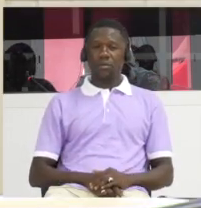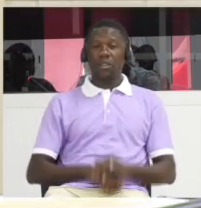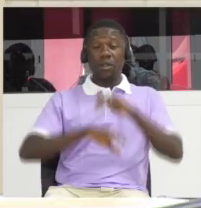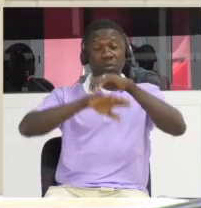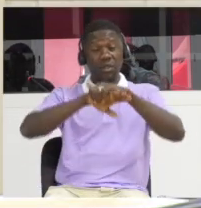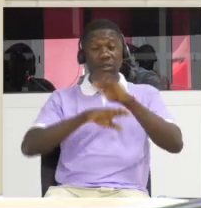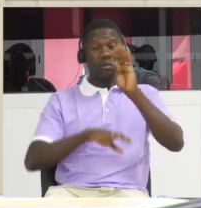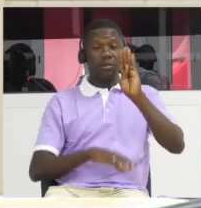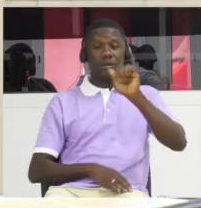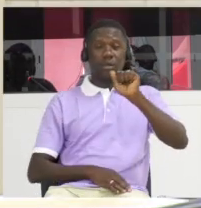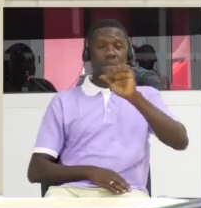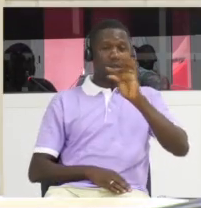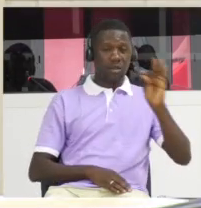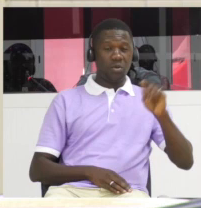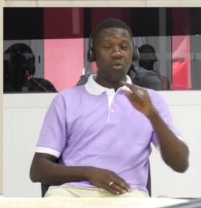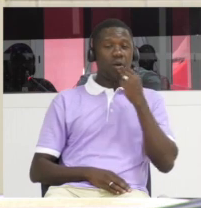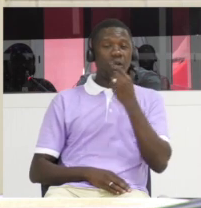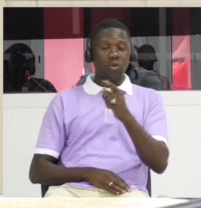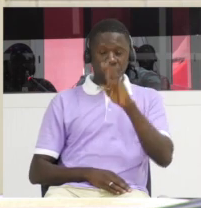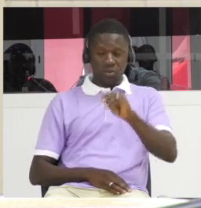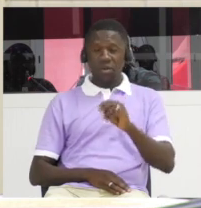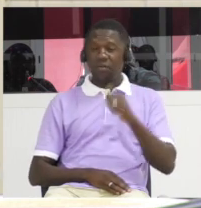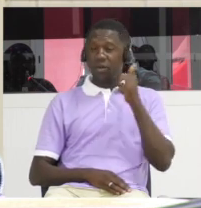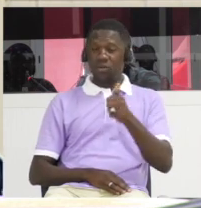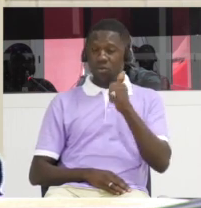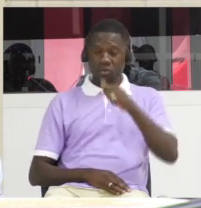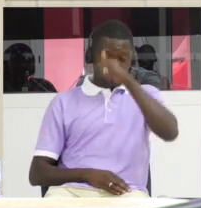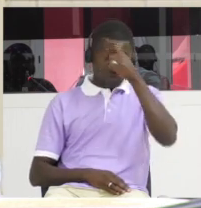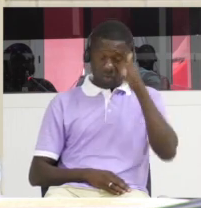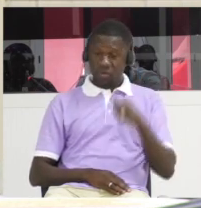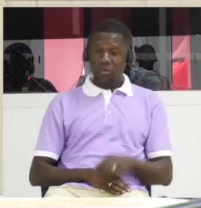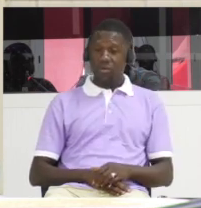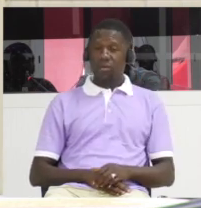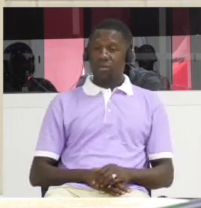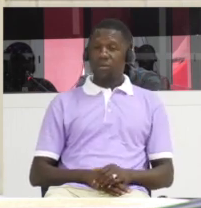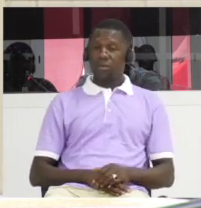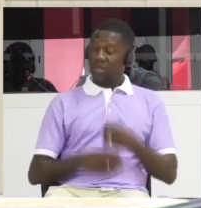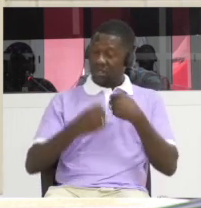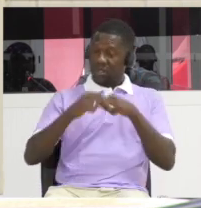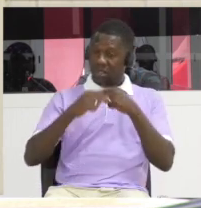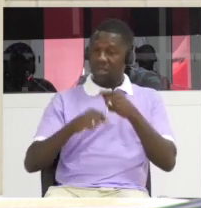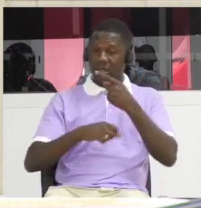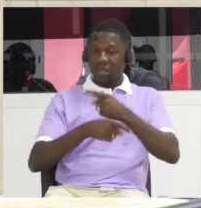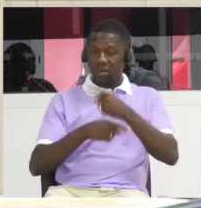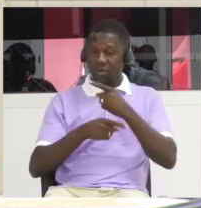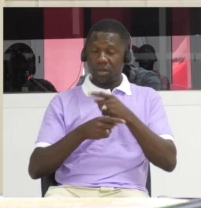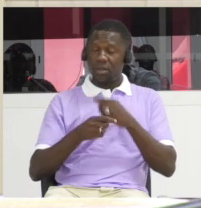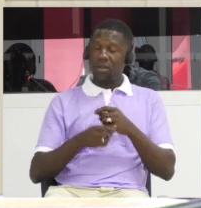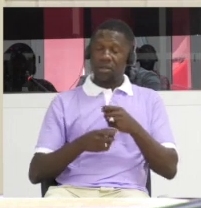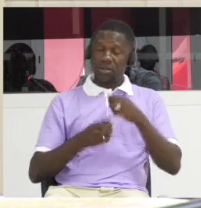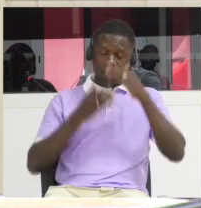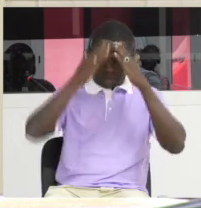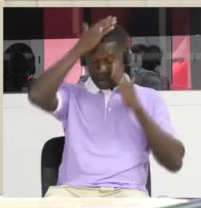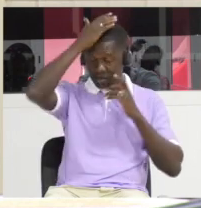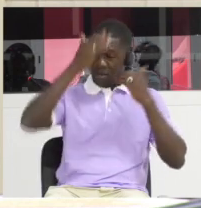and they had gained the respect of the Gambian officers and men, and